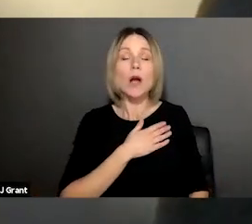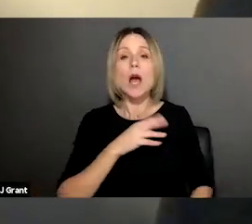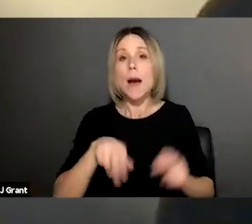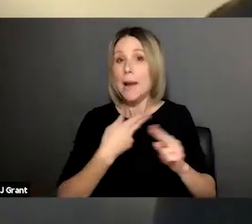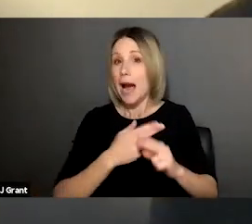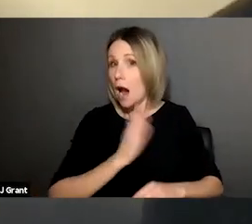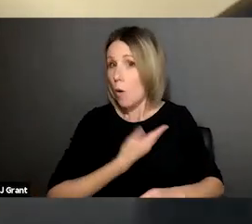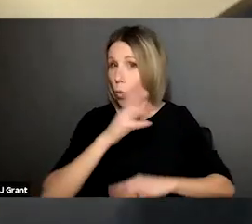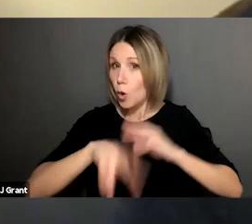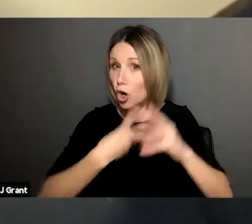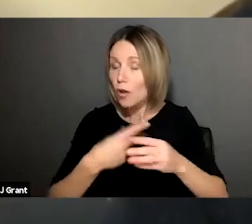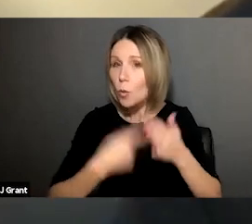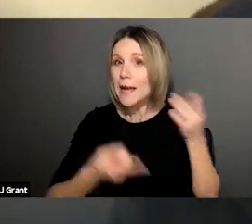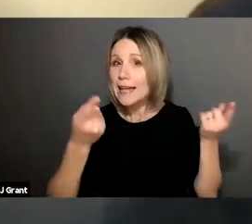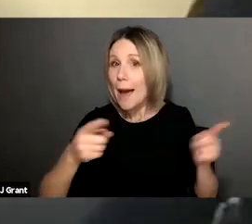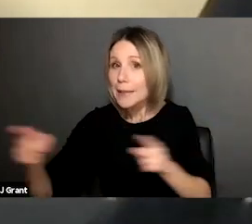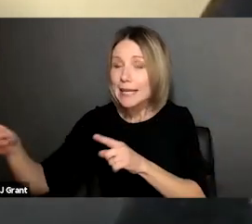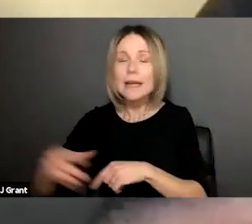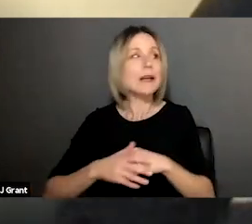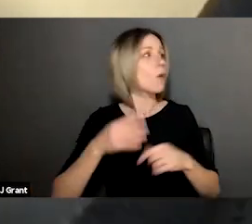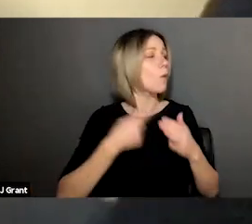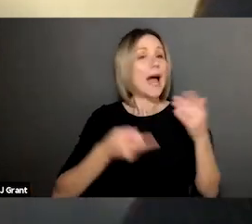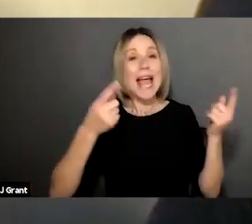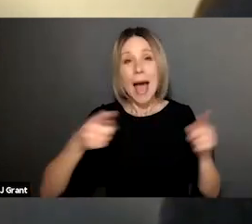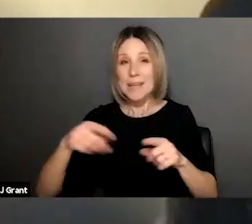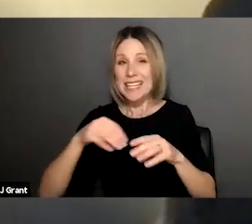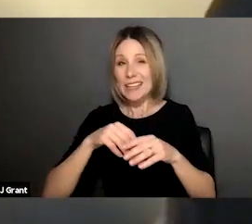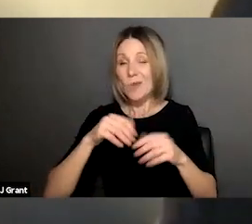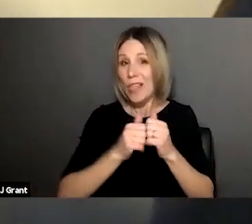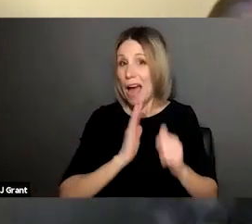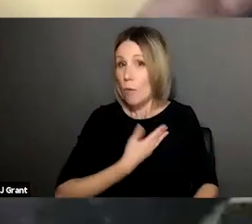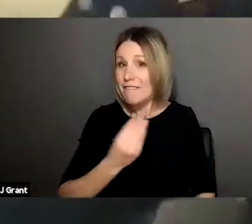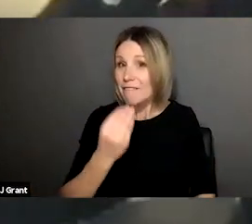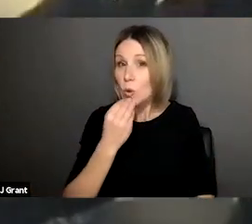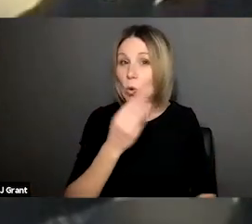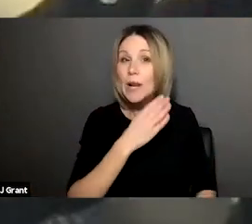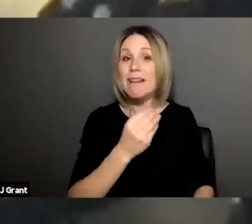and what is happening to our the food chain itself.